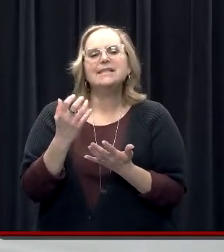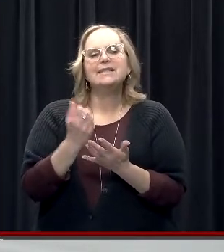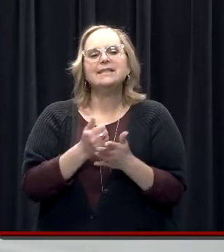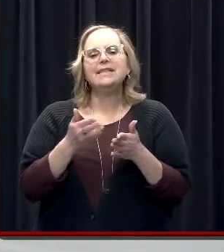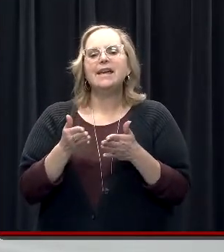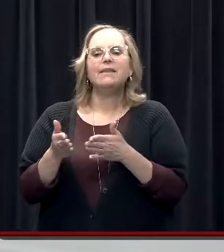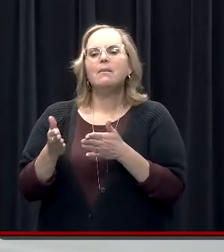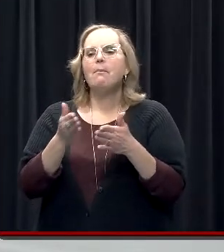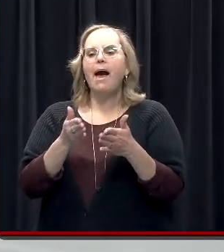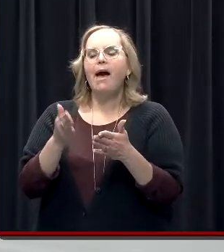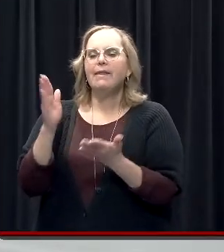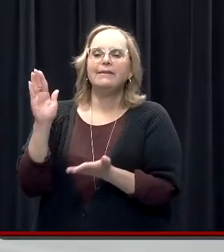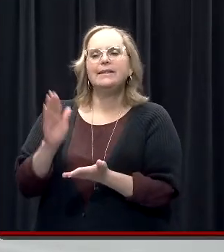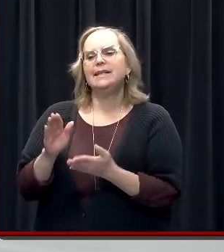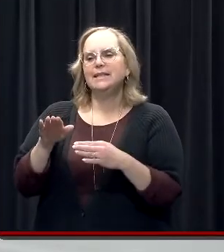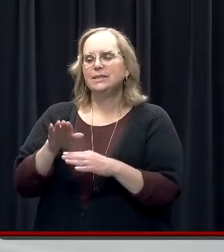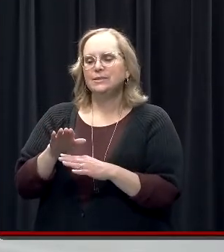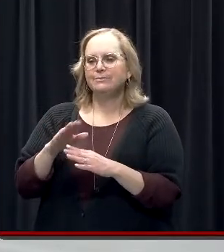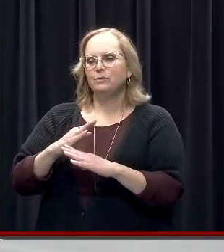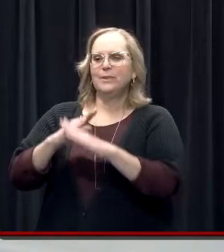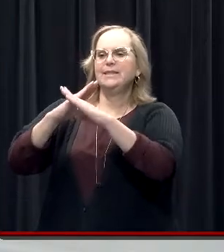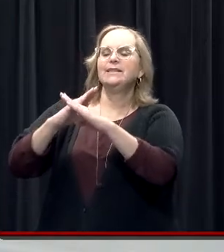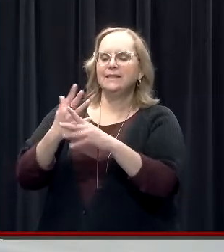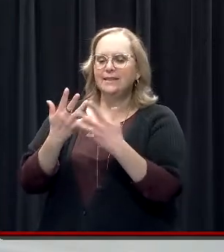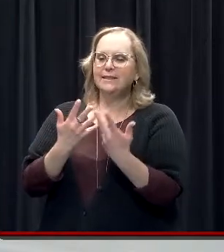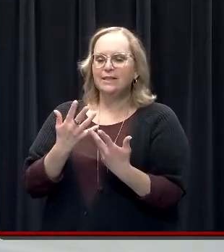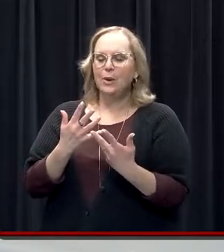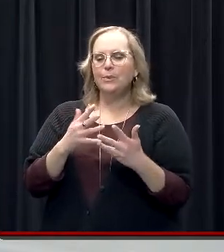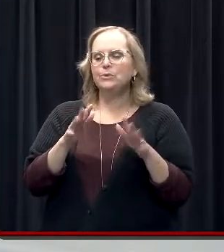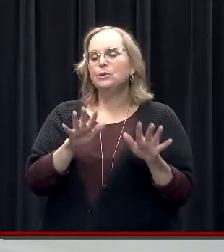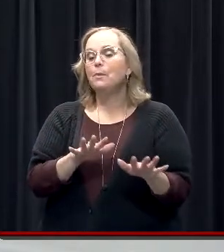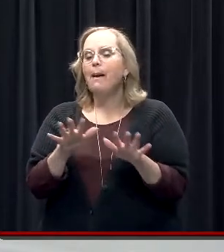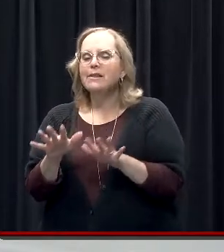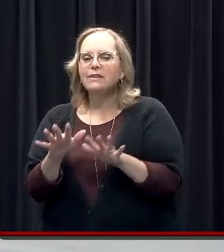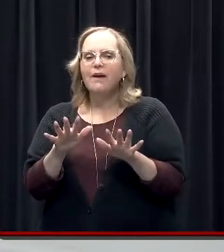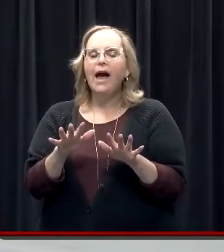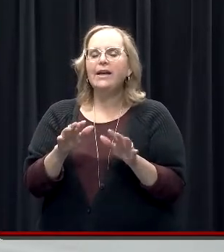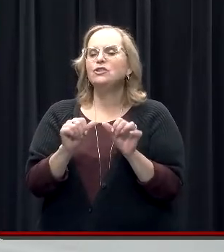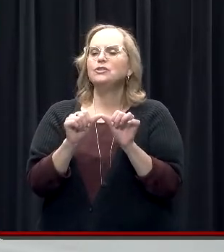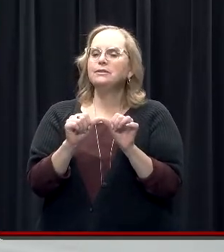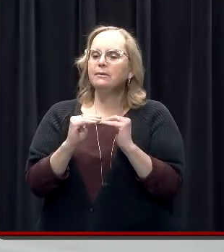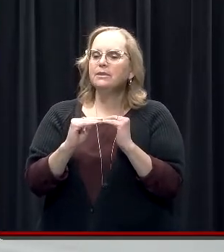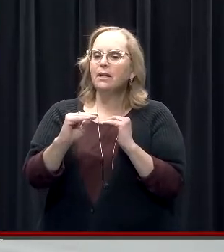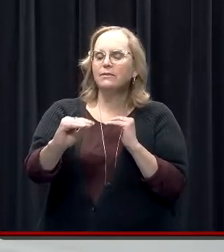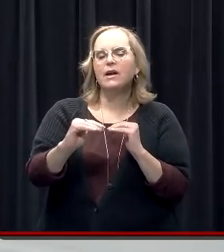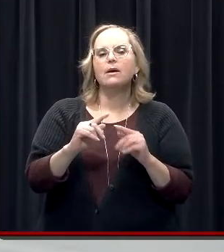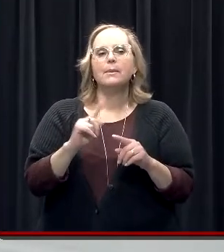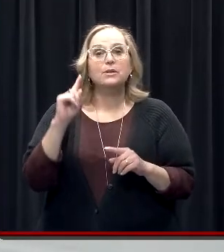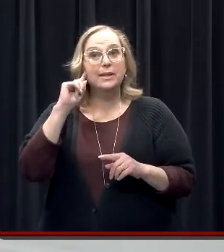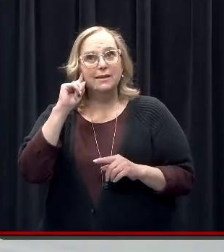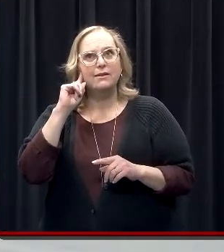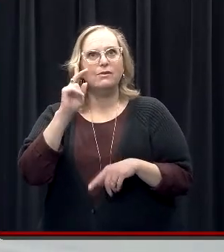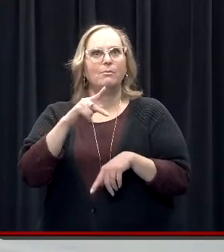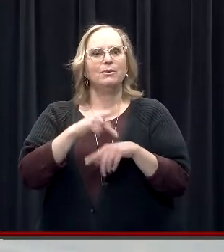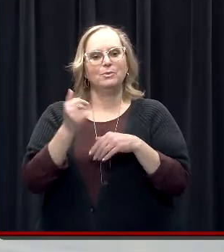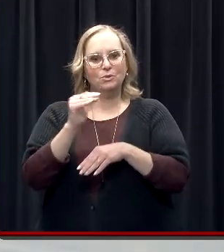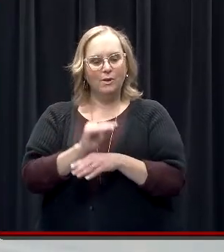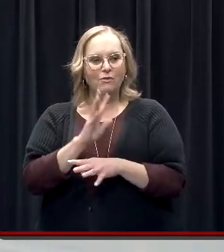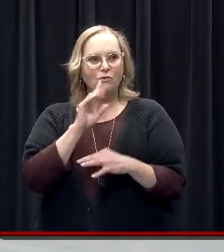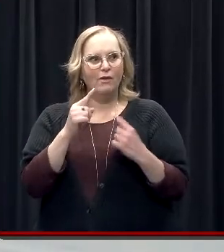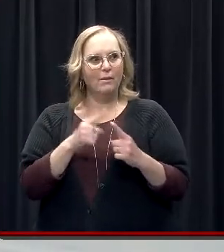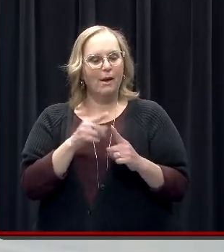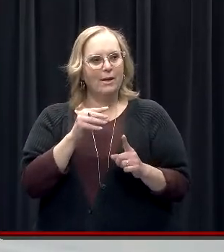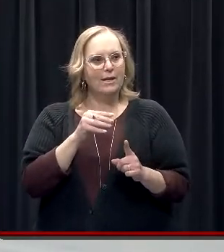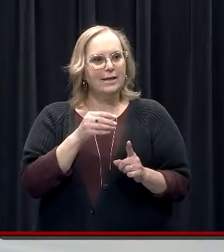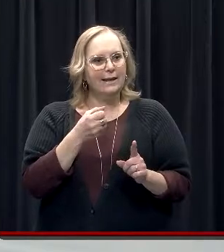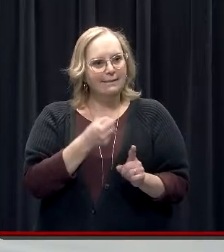the pacify things to hold the status quo, if you will. But just in hearing our principals tonight talk about the impacts for kids